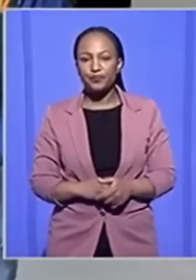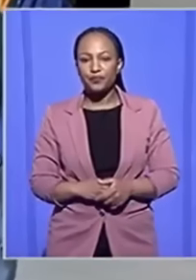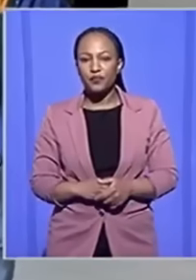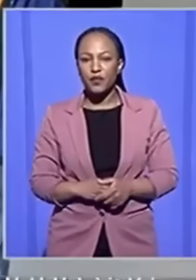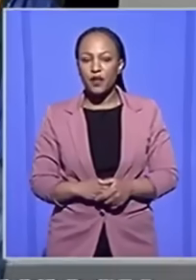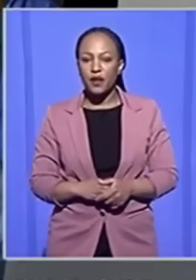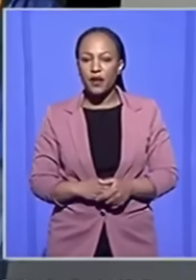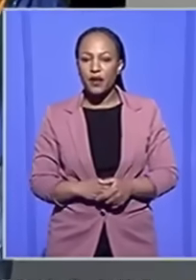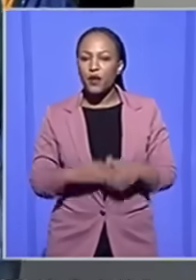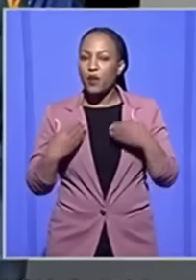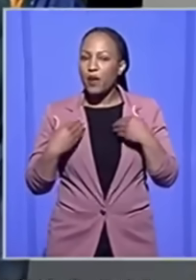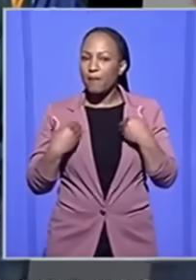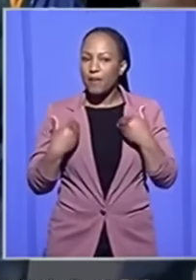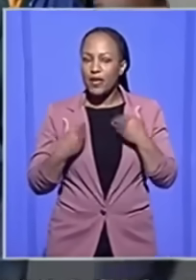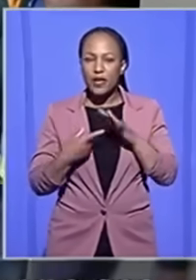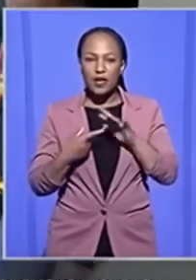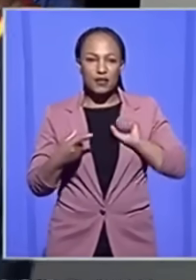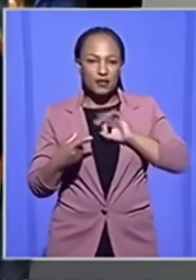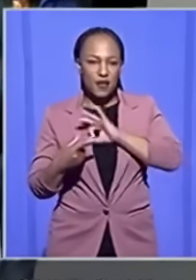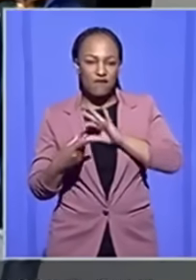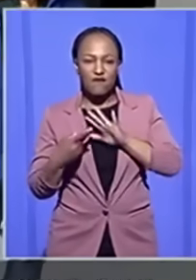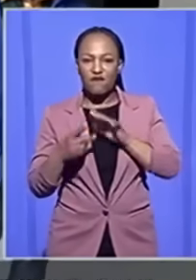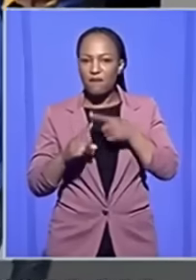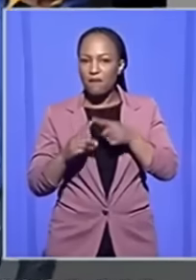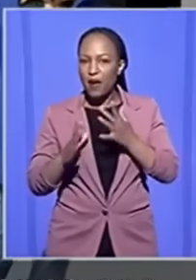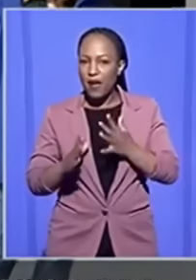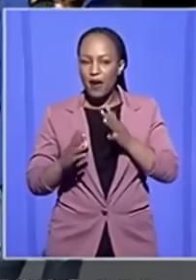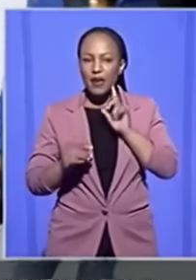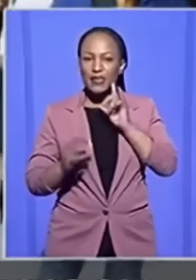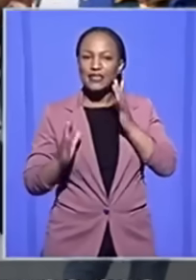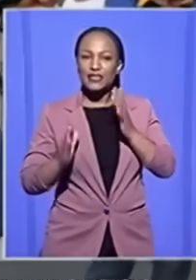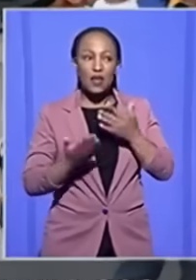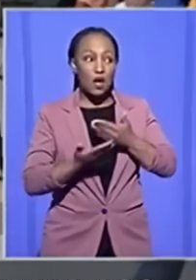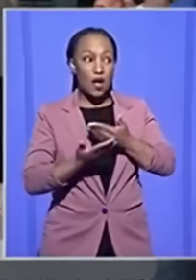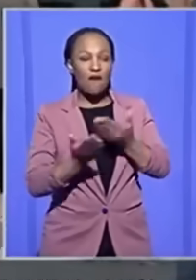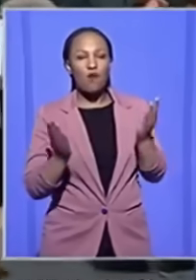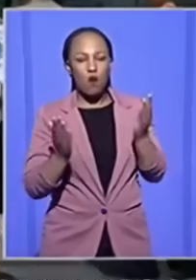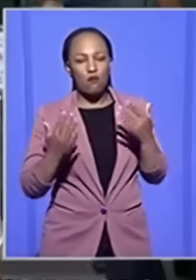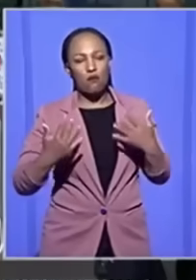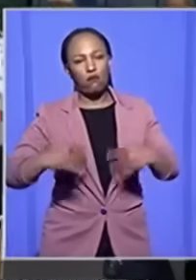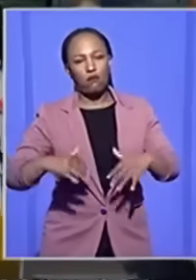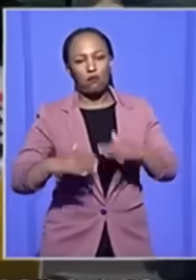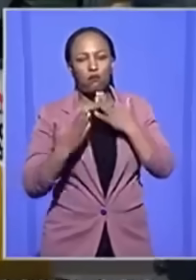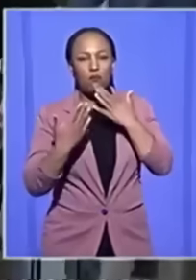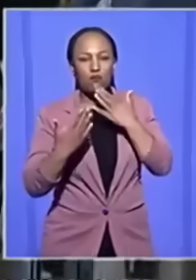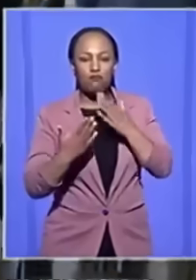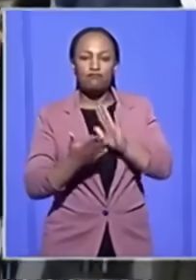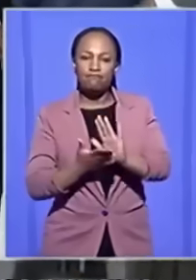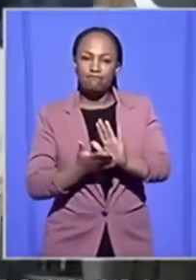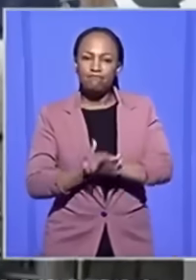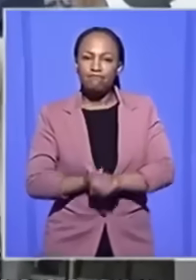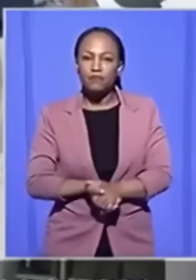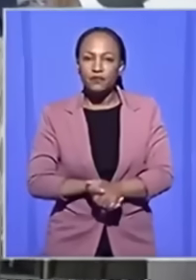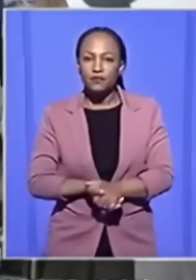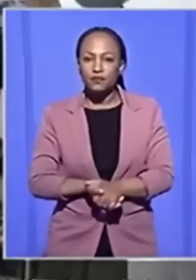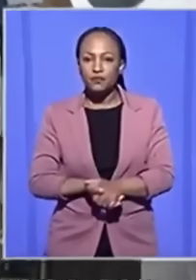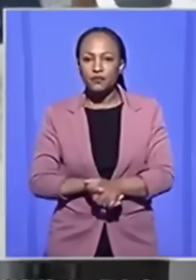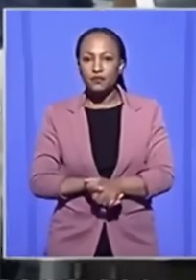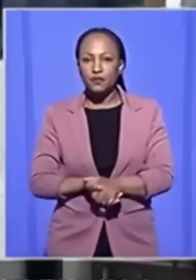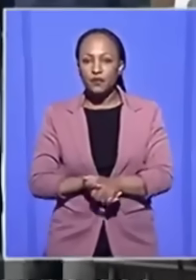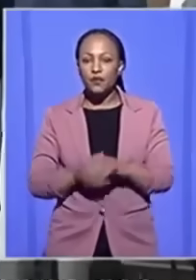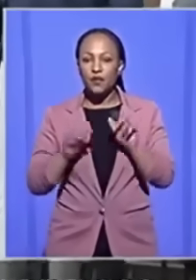staff, all the players, all the teachers, everyone. It just shows the depth in our country, and we're grateful for that. Setlhopha